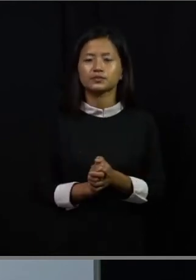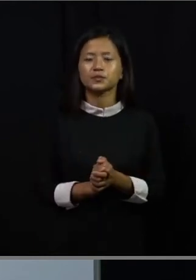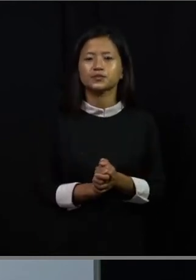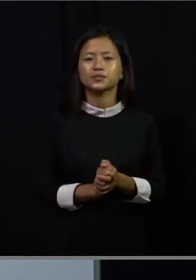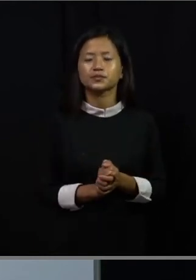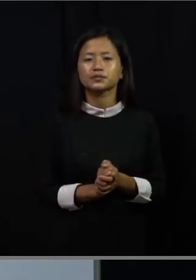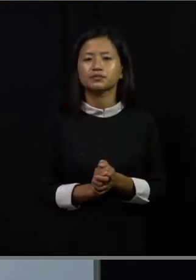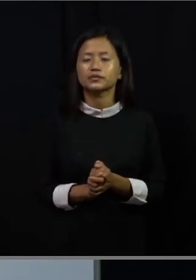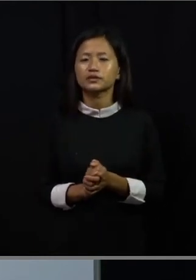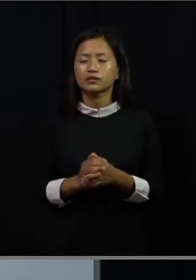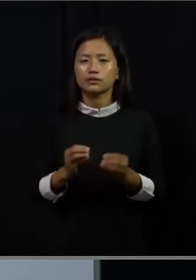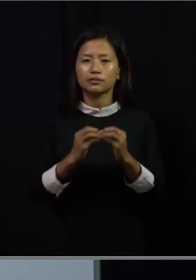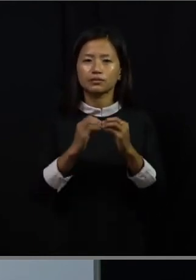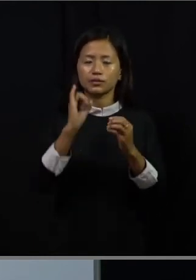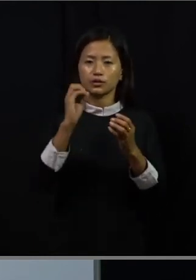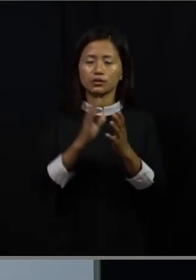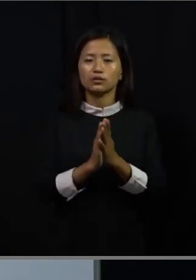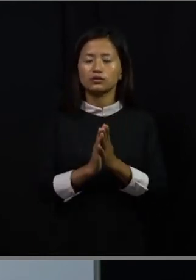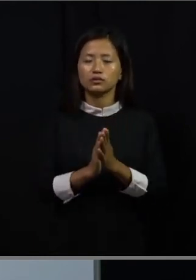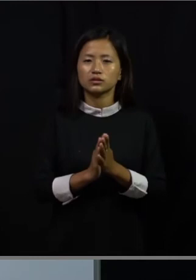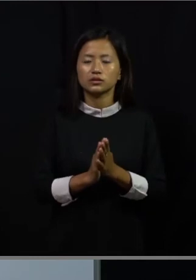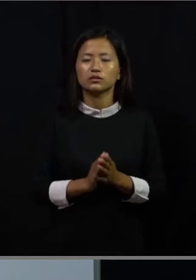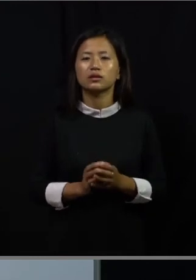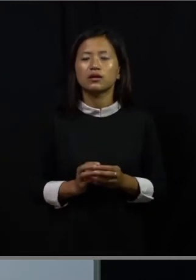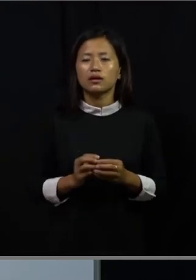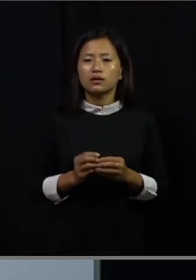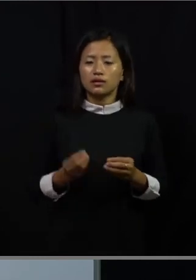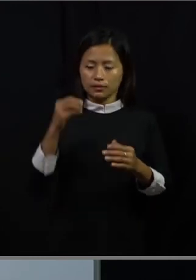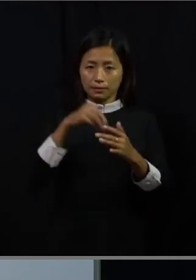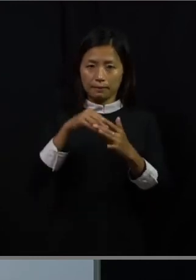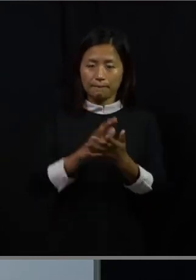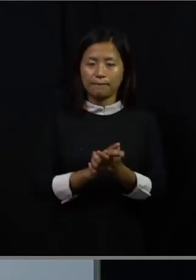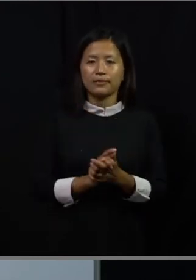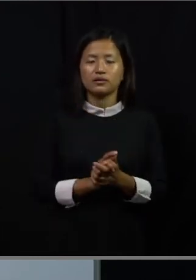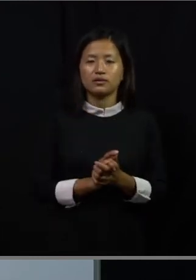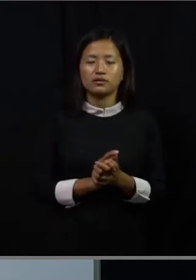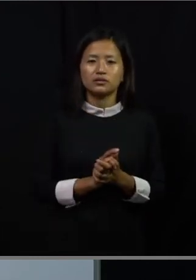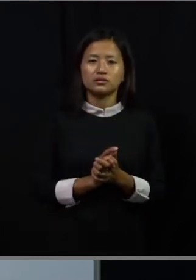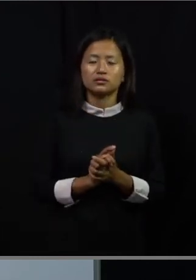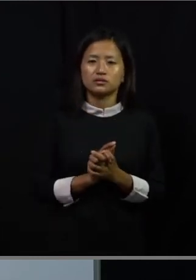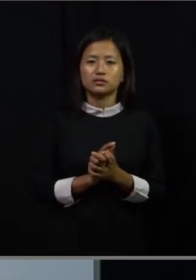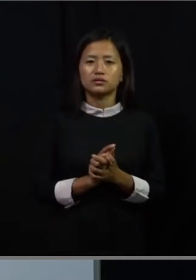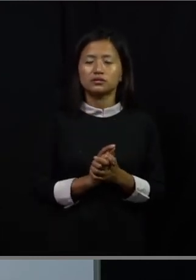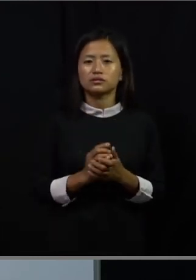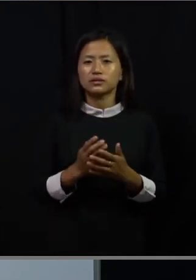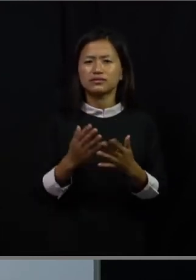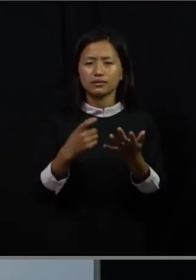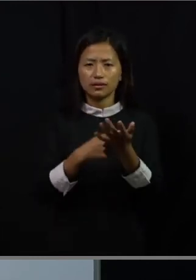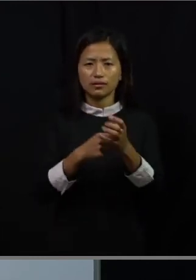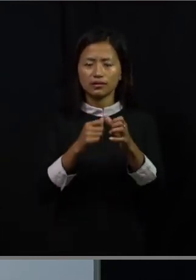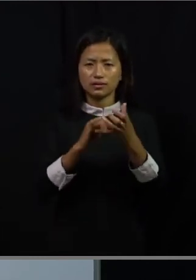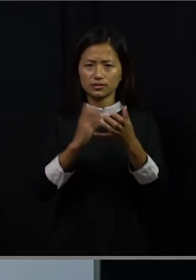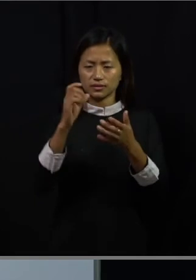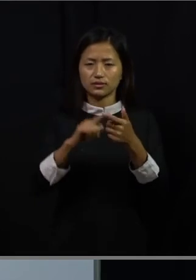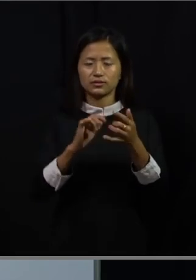biological activities of human beings. Okay, for example, like I've mentioned, okay, the race, okay, the